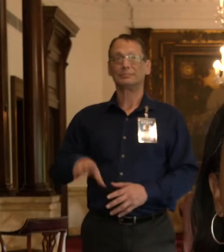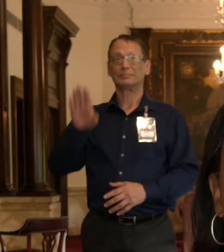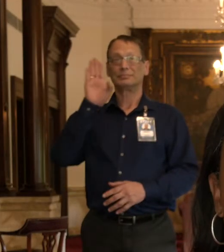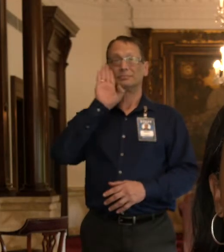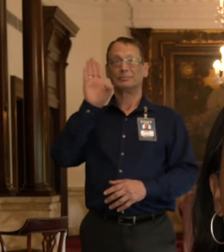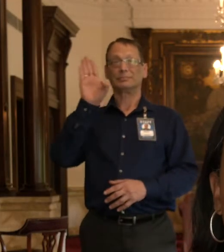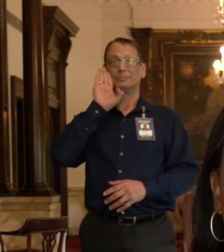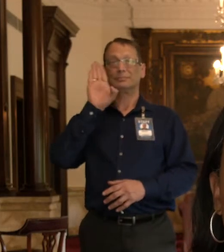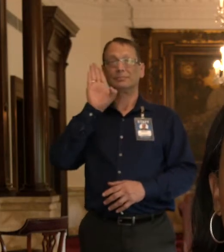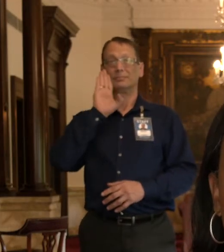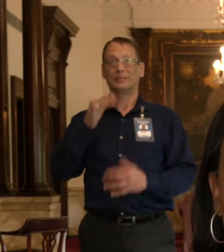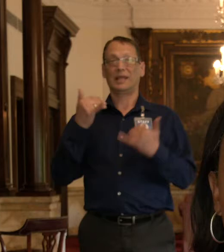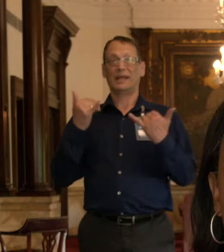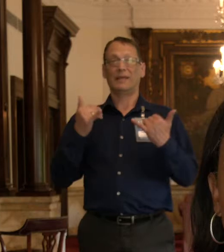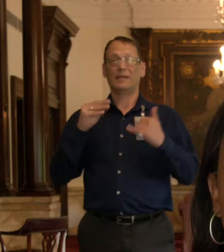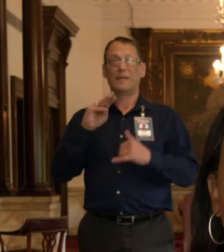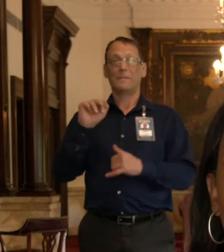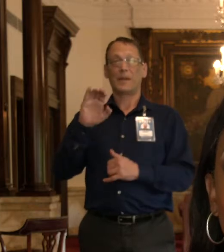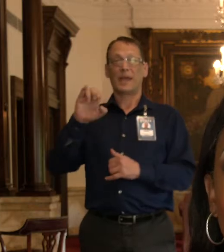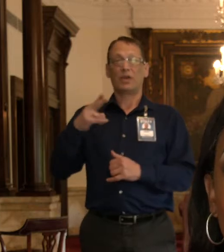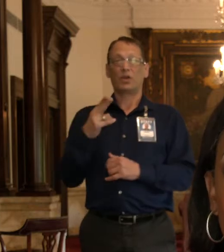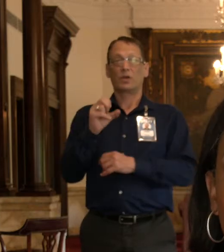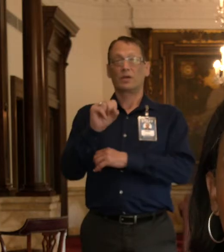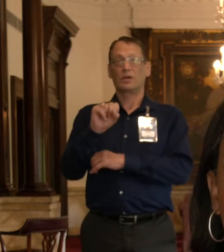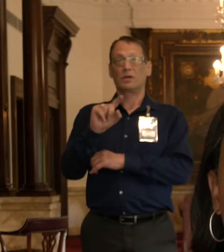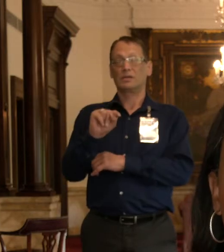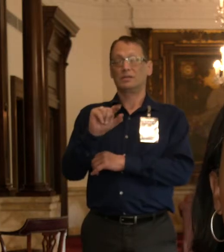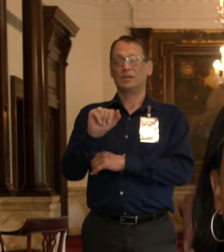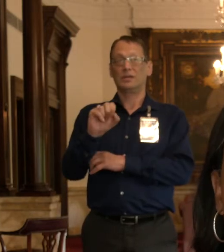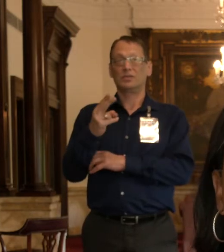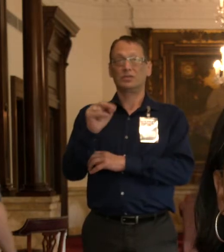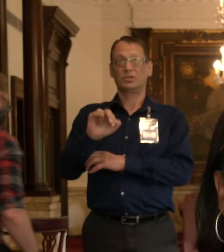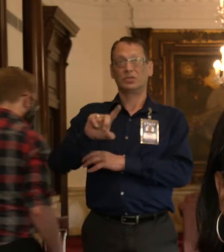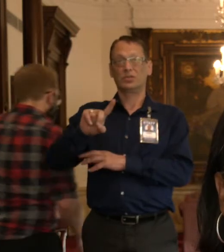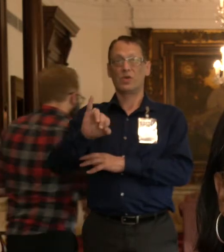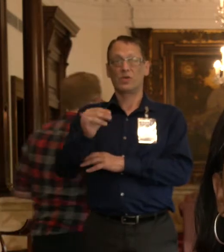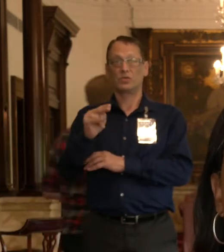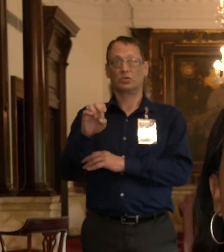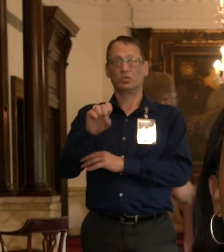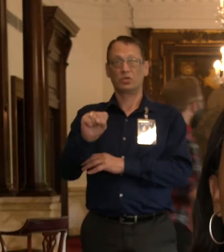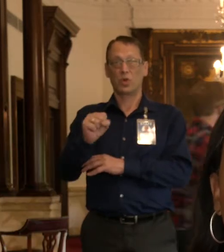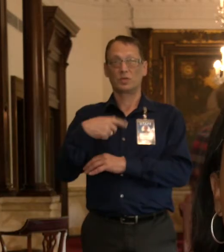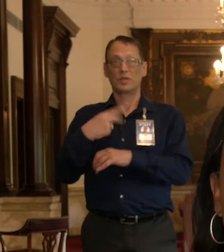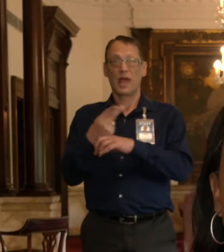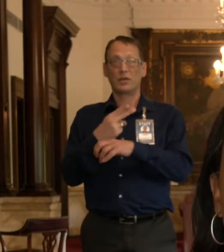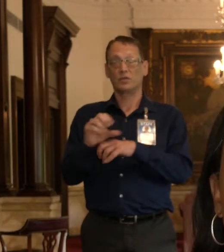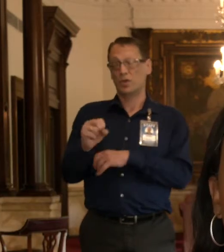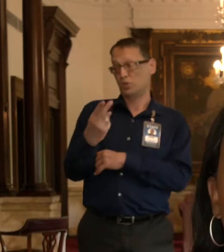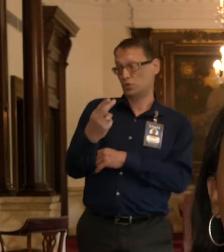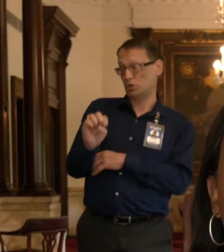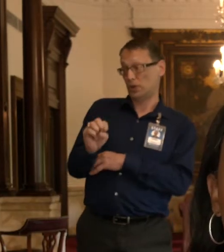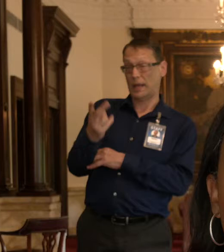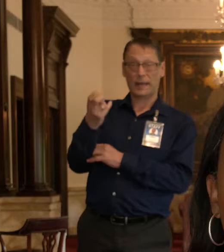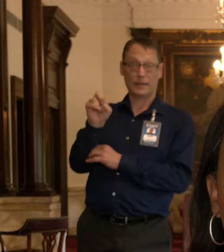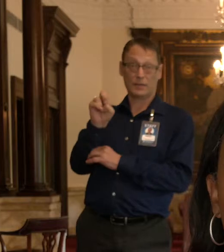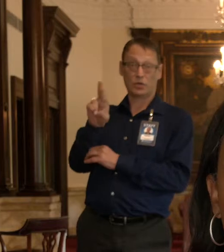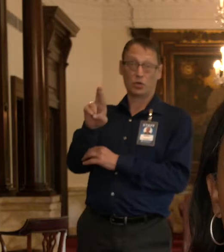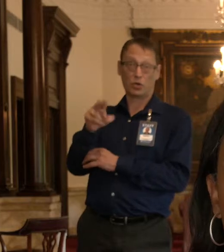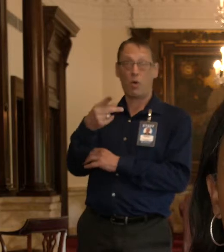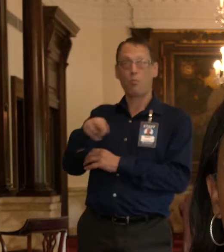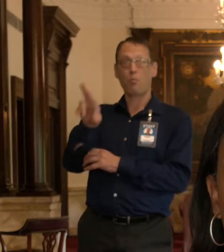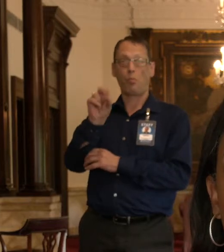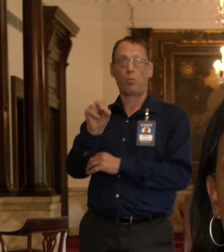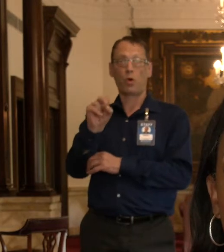Hello, this is Mayor Tishaura Jones. I use the she, her pronouns. And welcome to our first